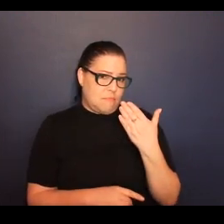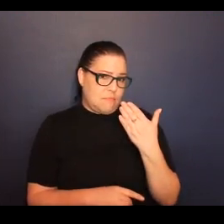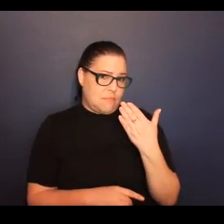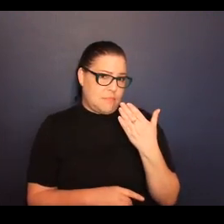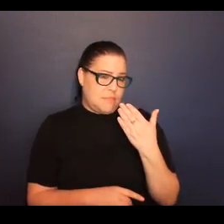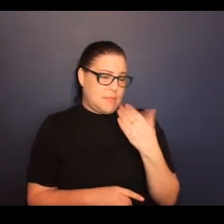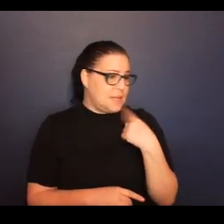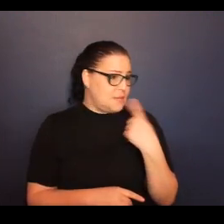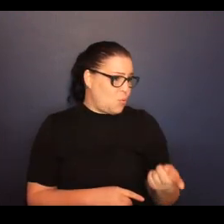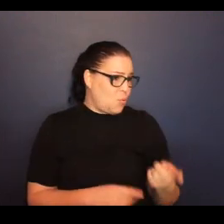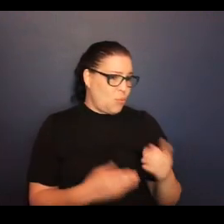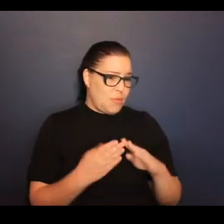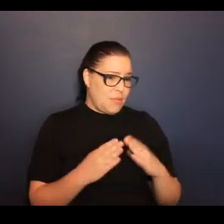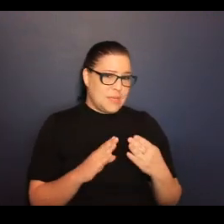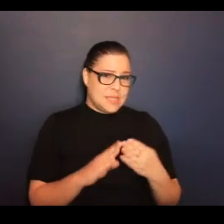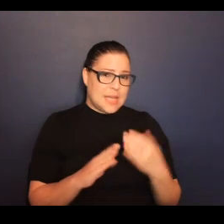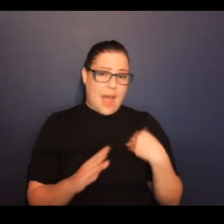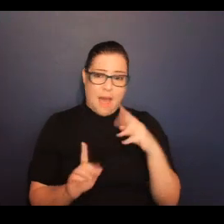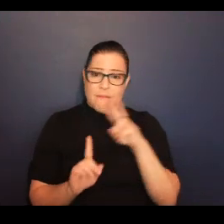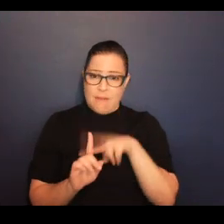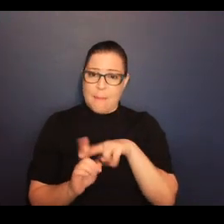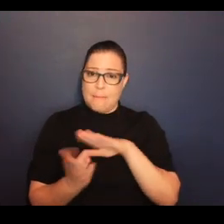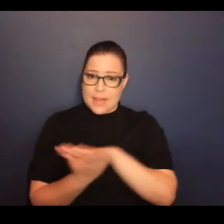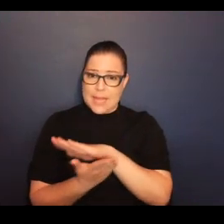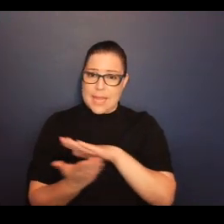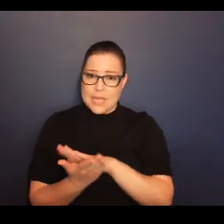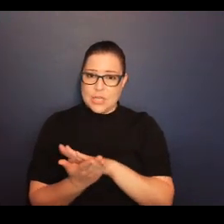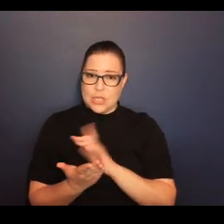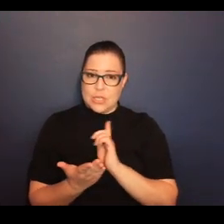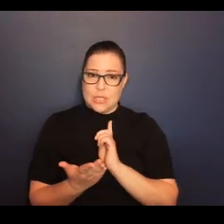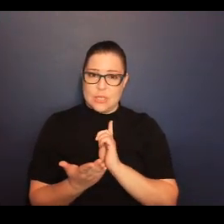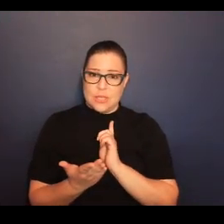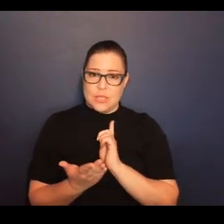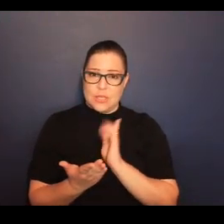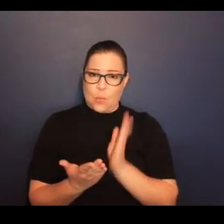city that we have the applications and that we are giving them to who we want to.